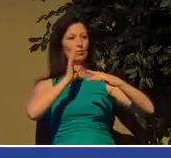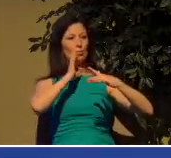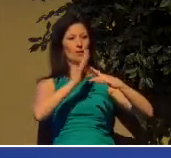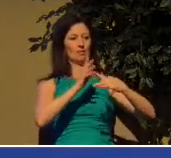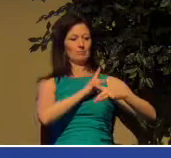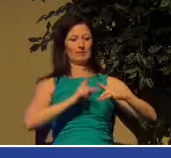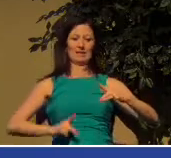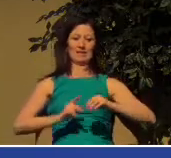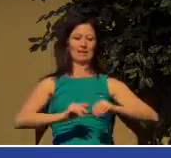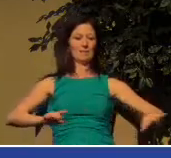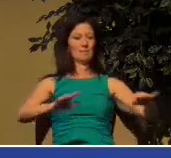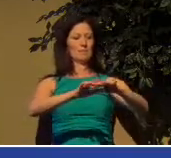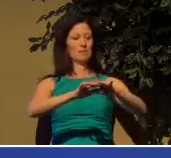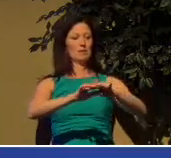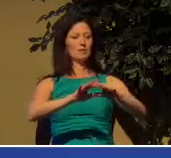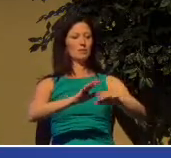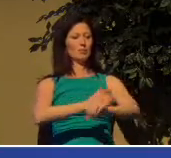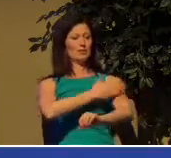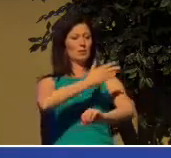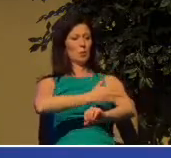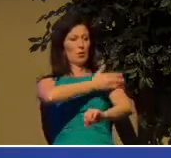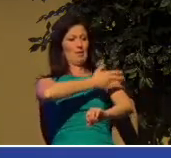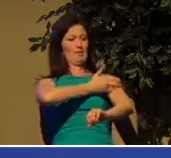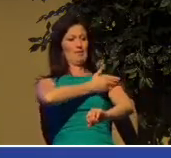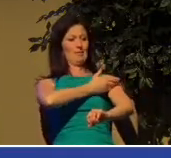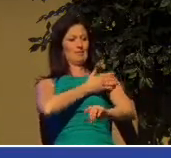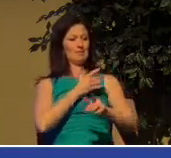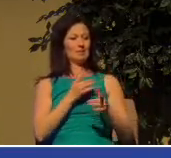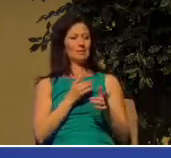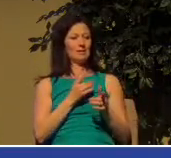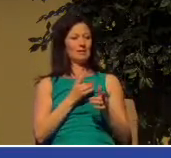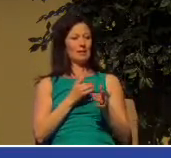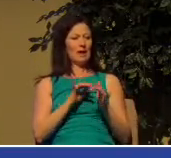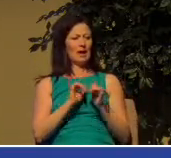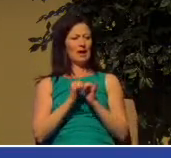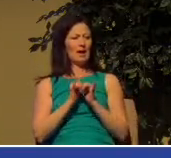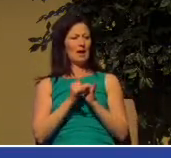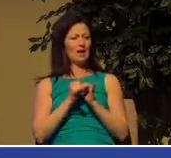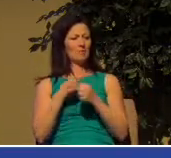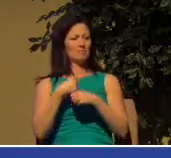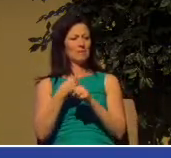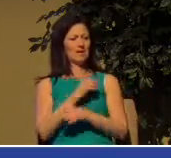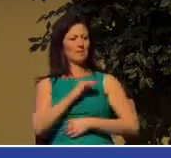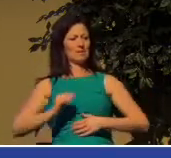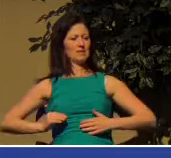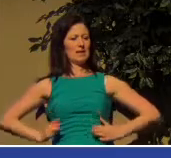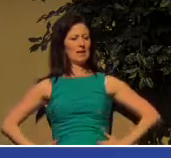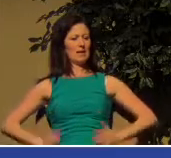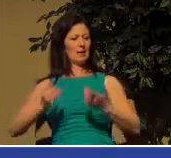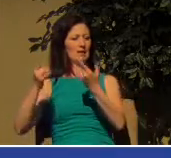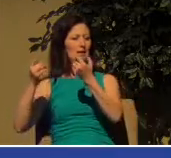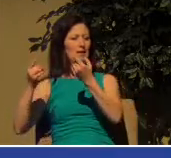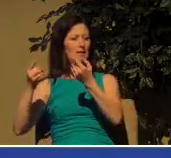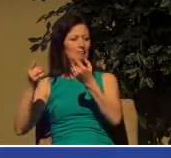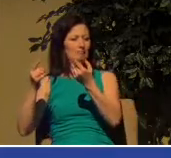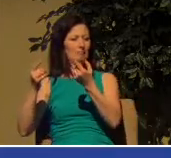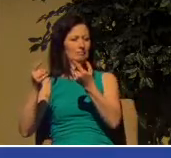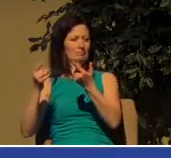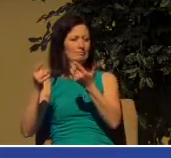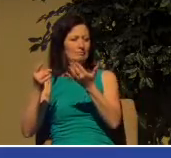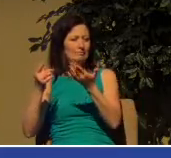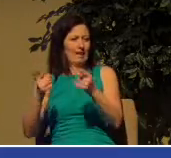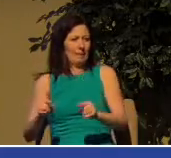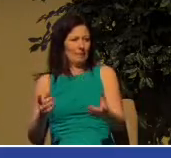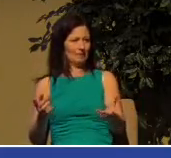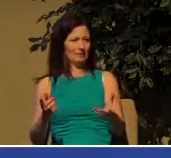do, then how is Messiah going to make that happen? Well, how did David make it happen? He was